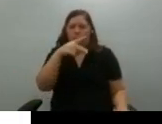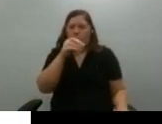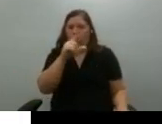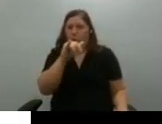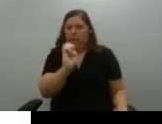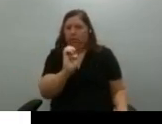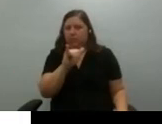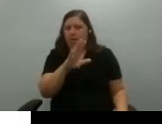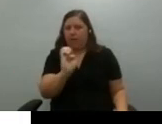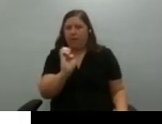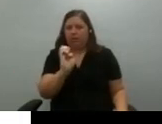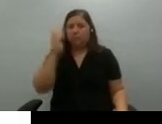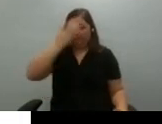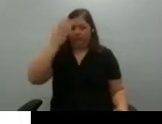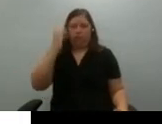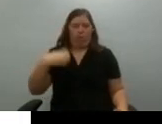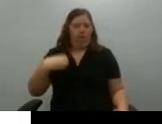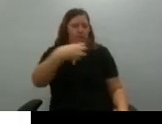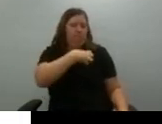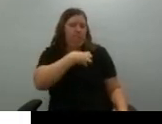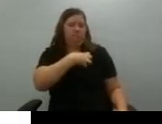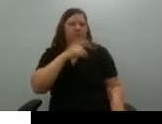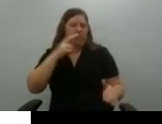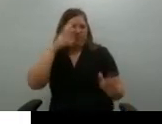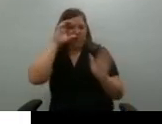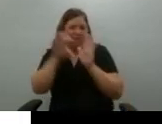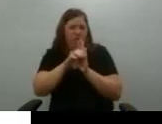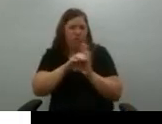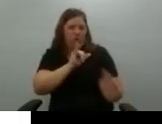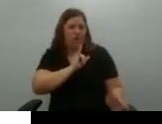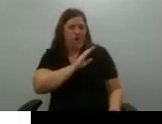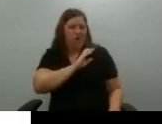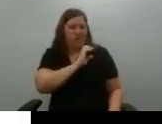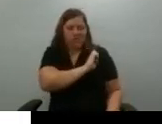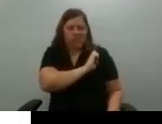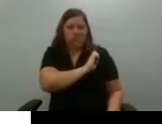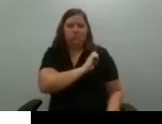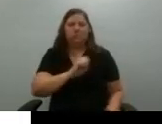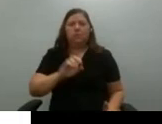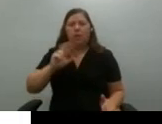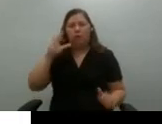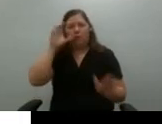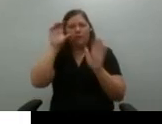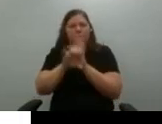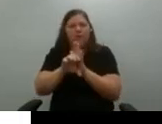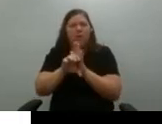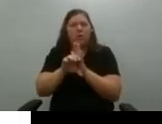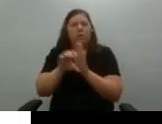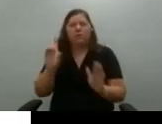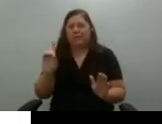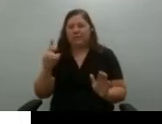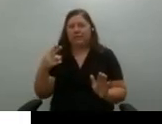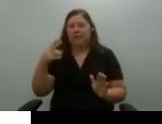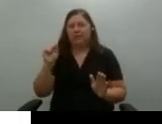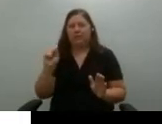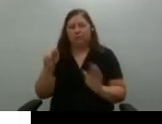the front of their uniforms, like the one in the second photo. And then the third photo is the logo for DHS, which